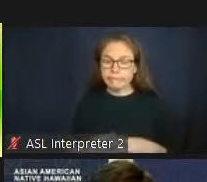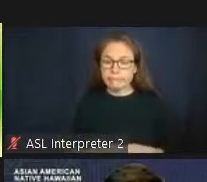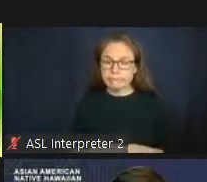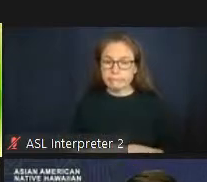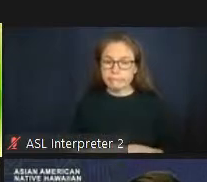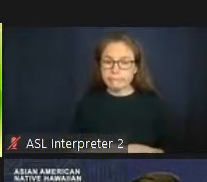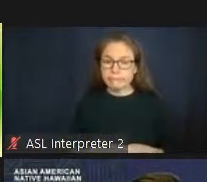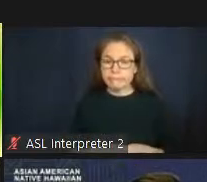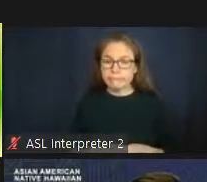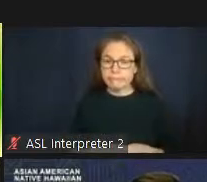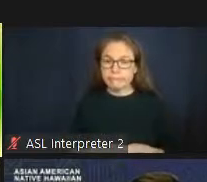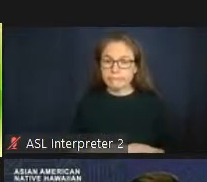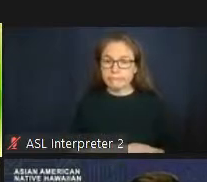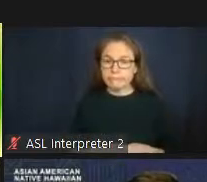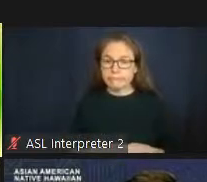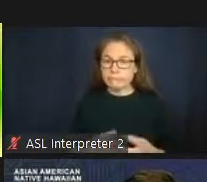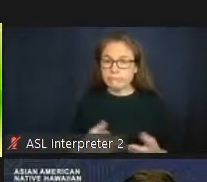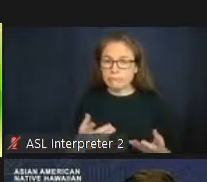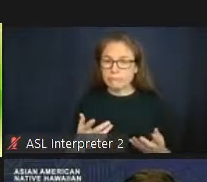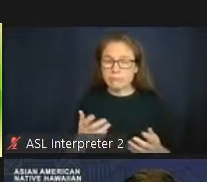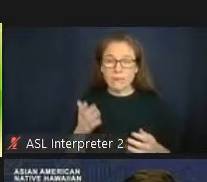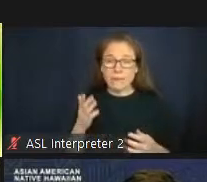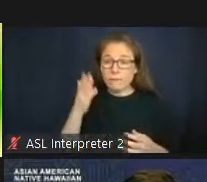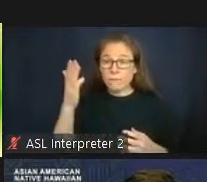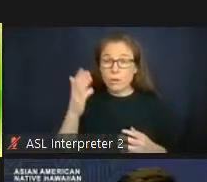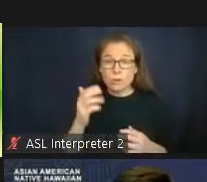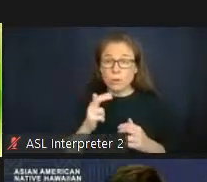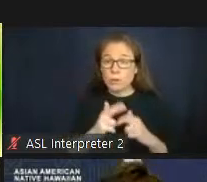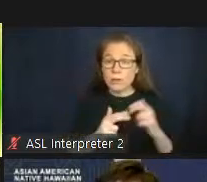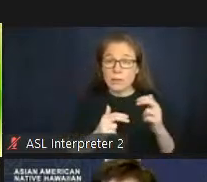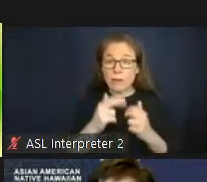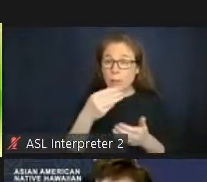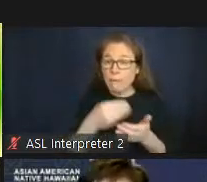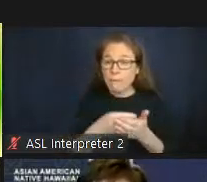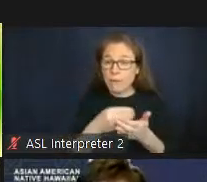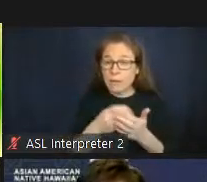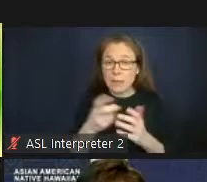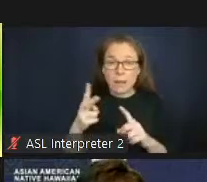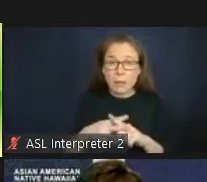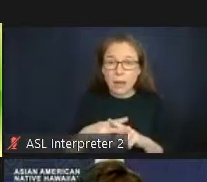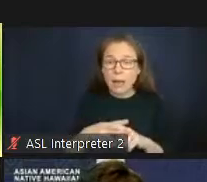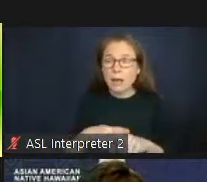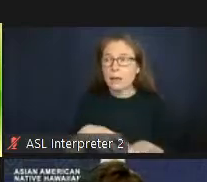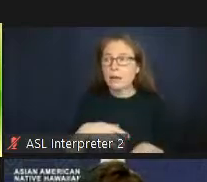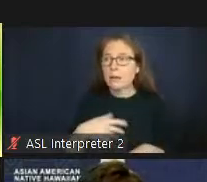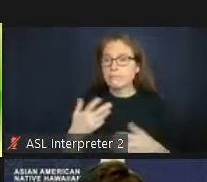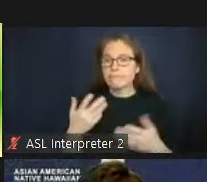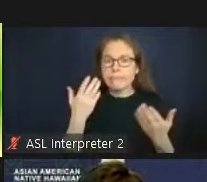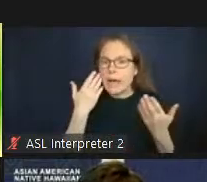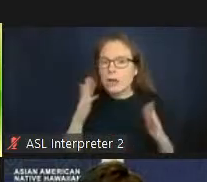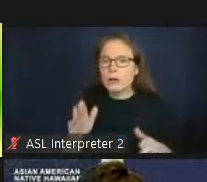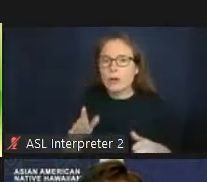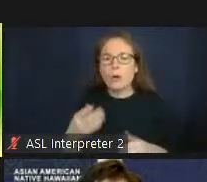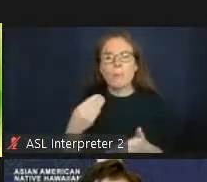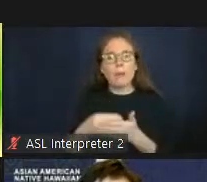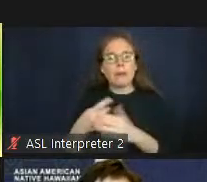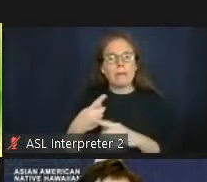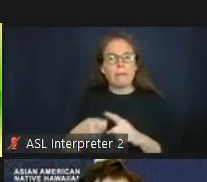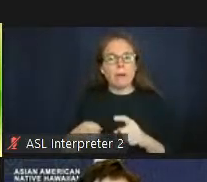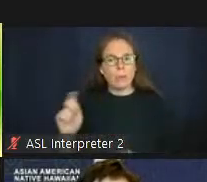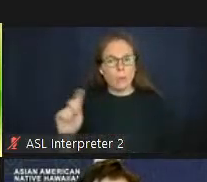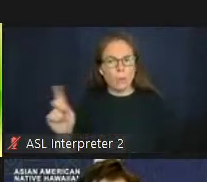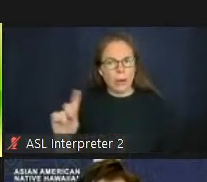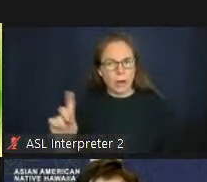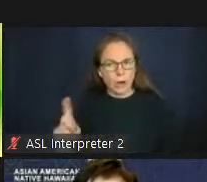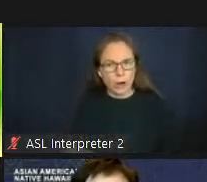development charge funds that are coming from this, or transit development funds? I don't know where it's all coming from, but